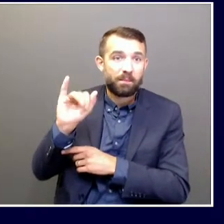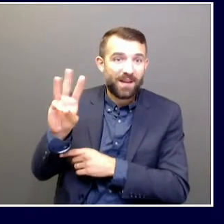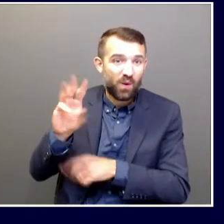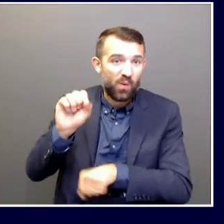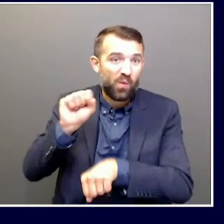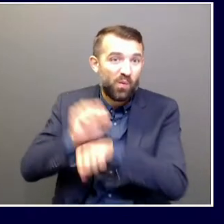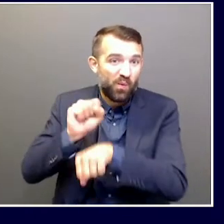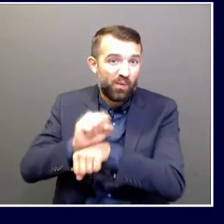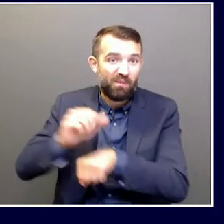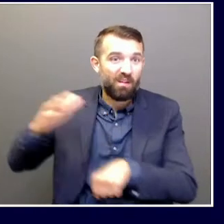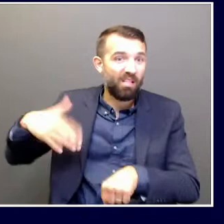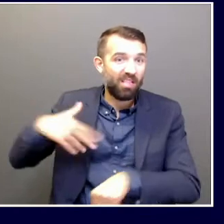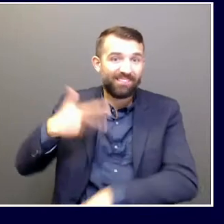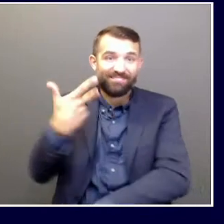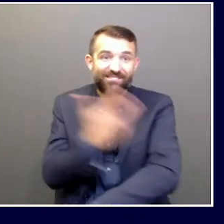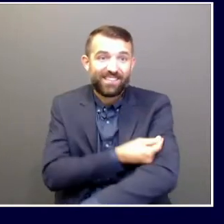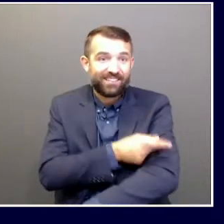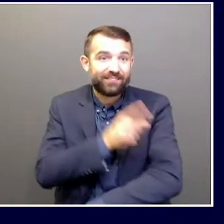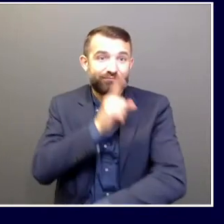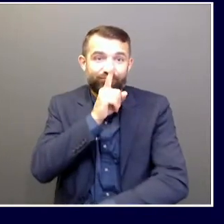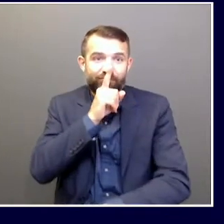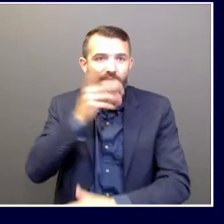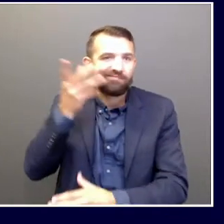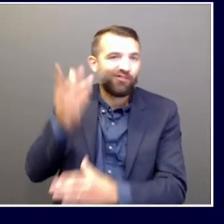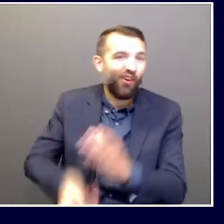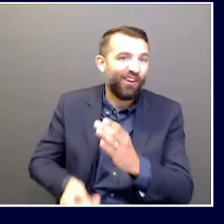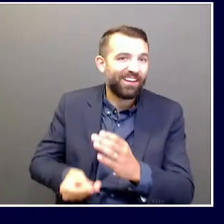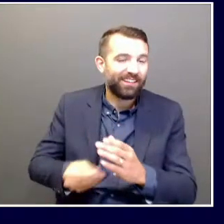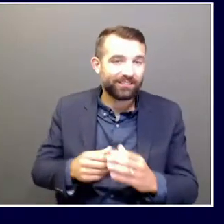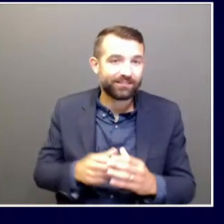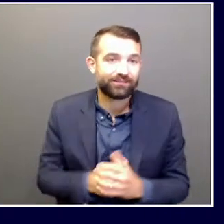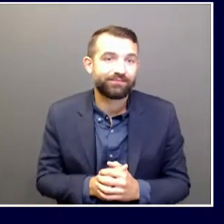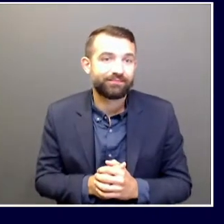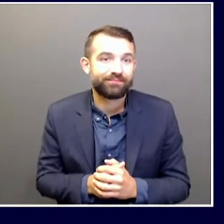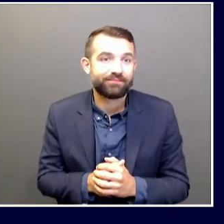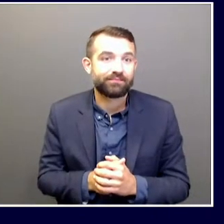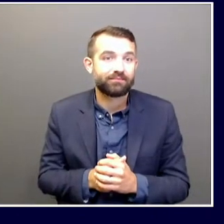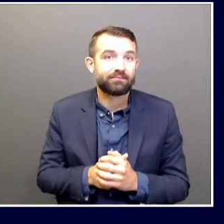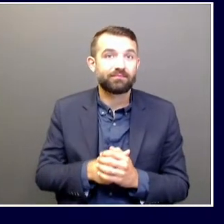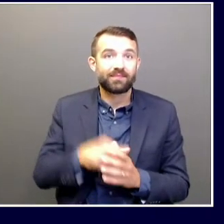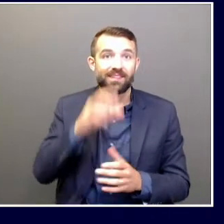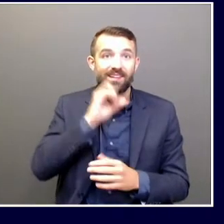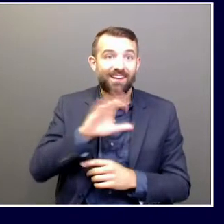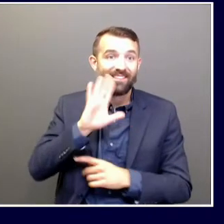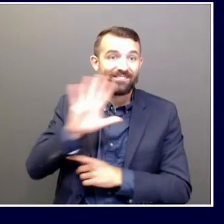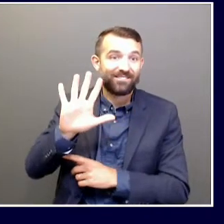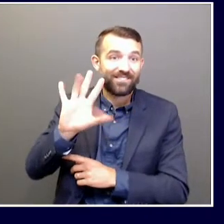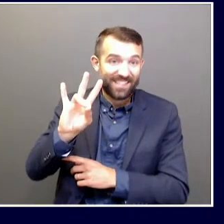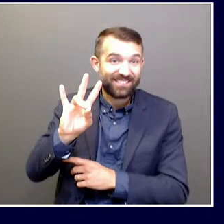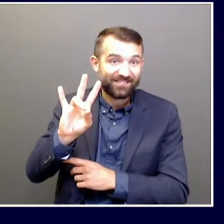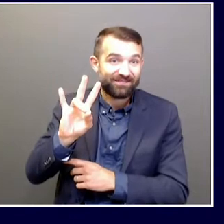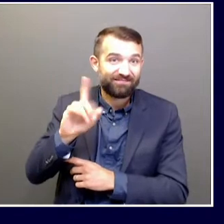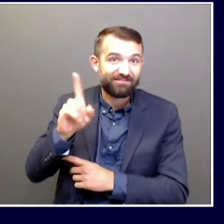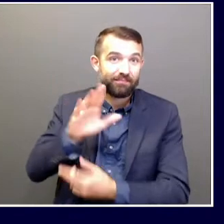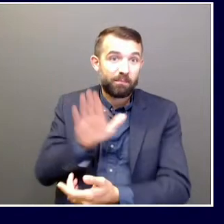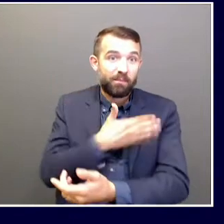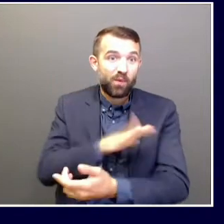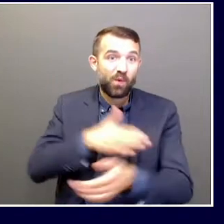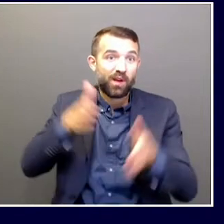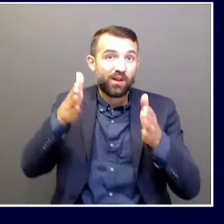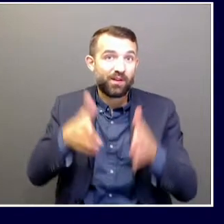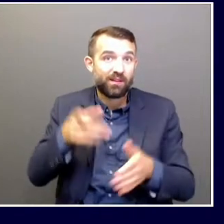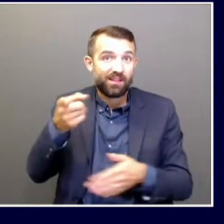like the 57-year-old musician who died 1 week before he was due to get his first vaccine. People like